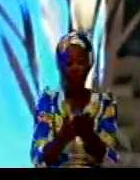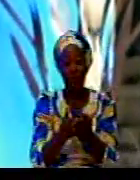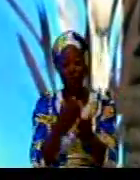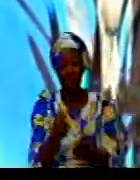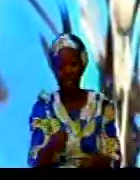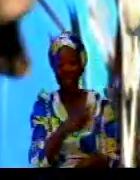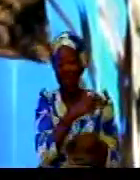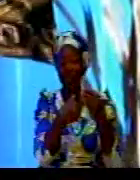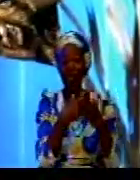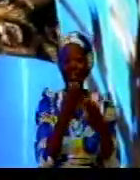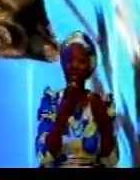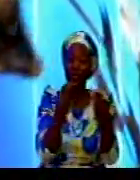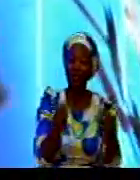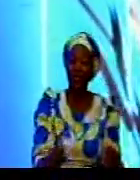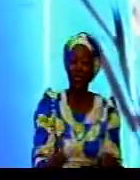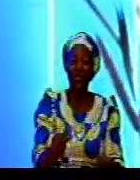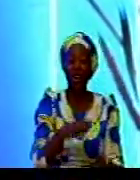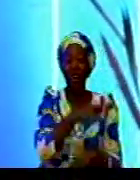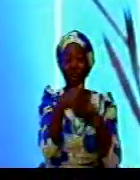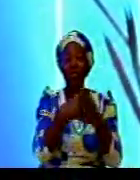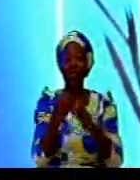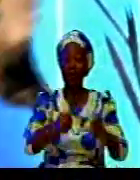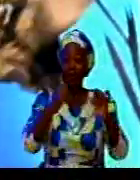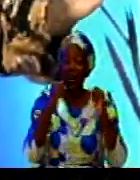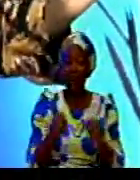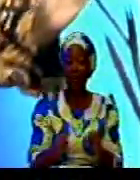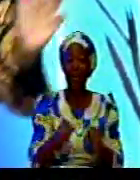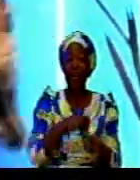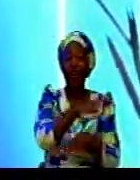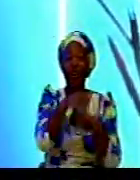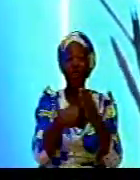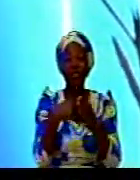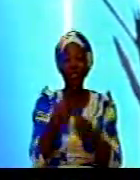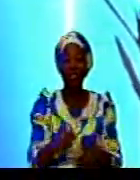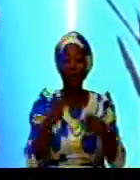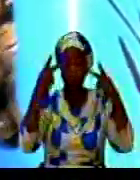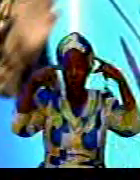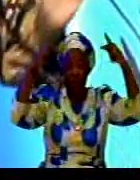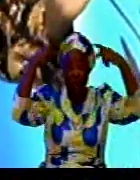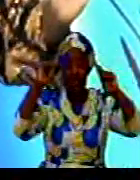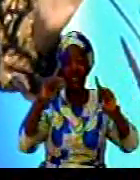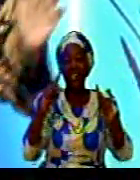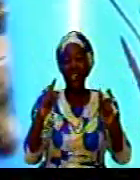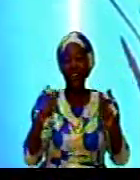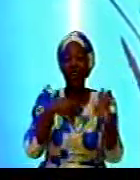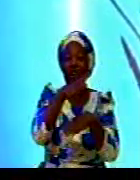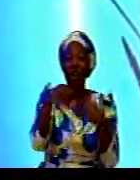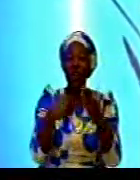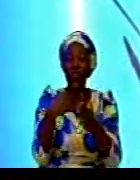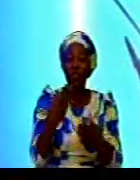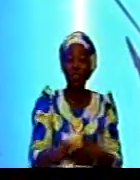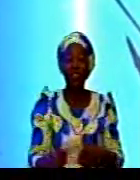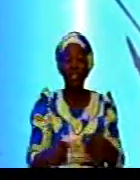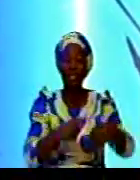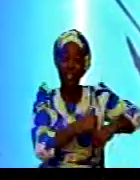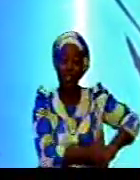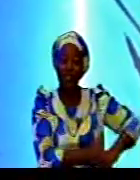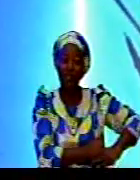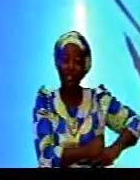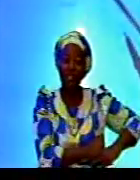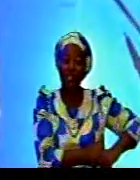country, all the good, all the solution, all the empowerment, all